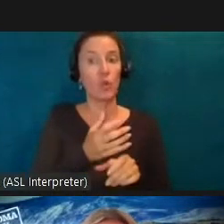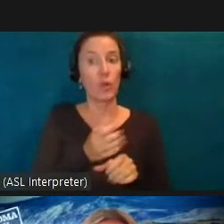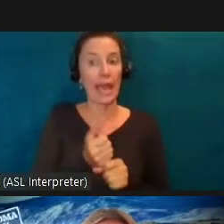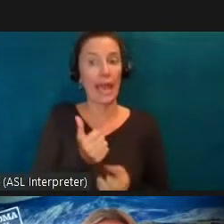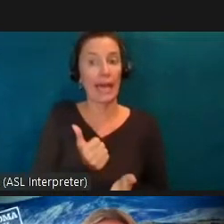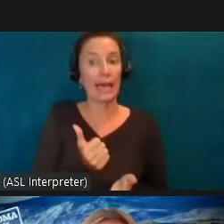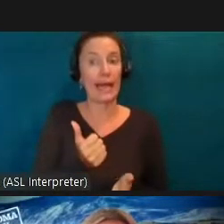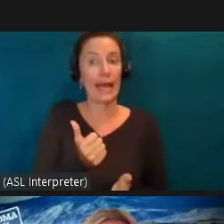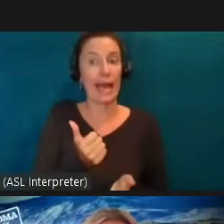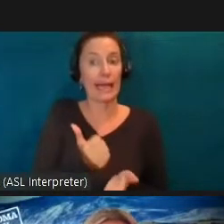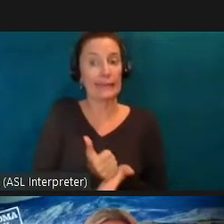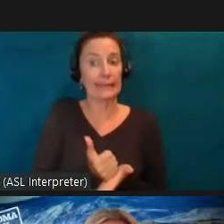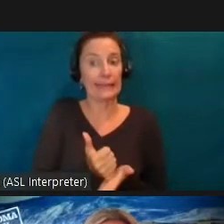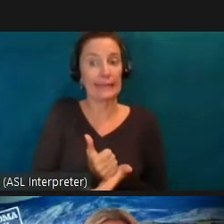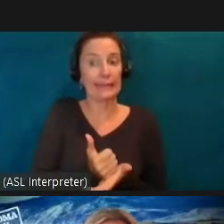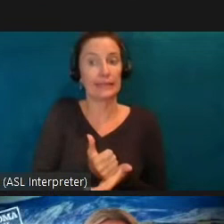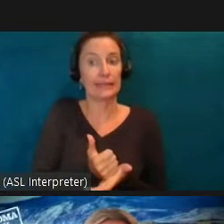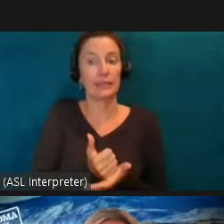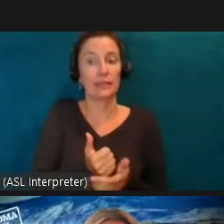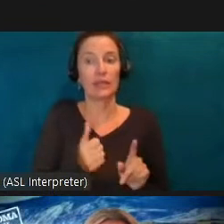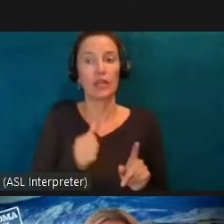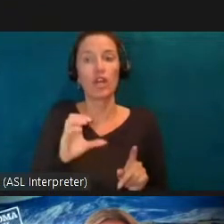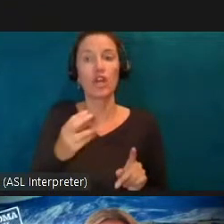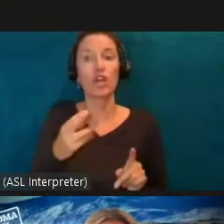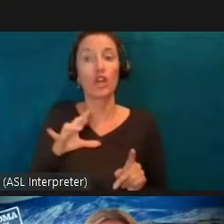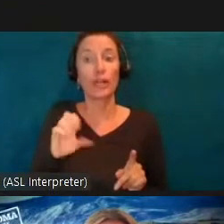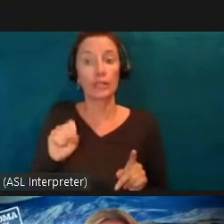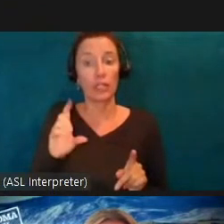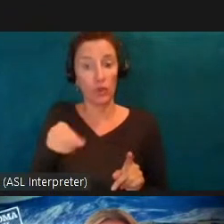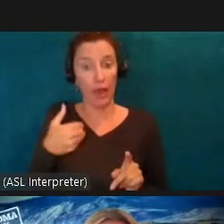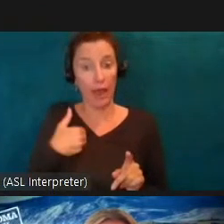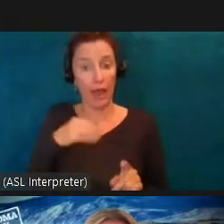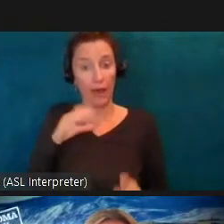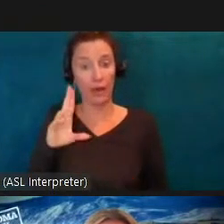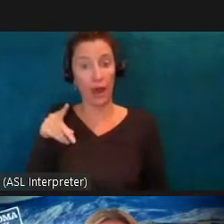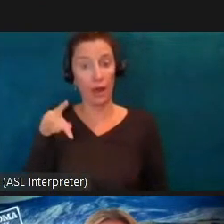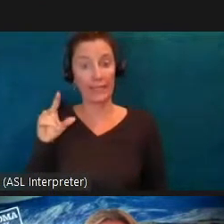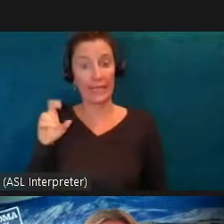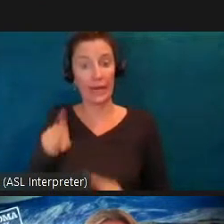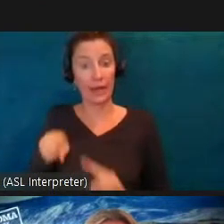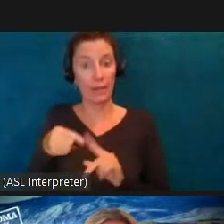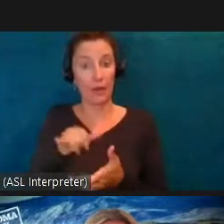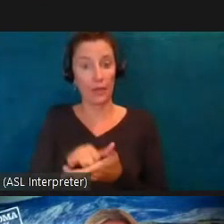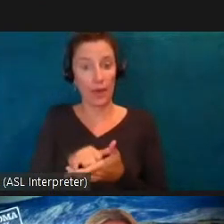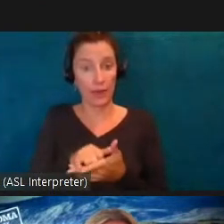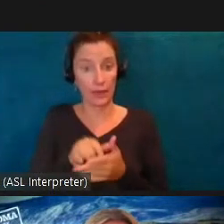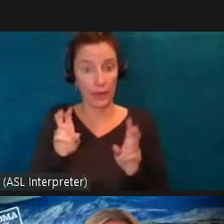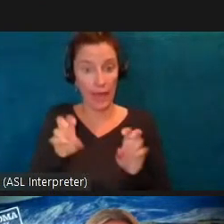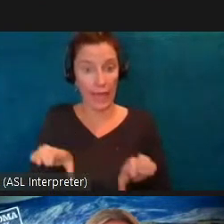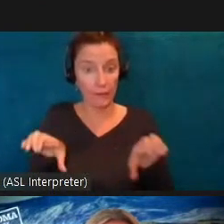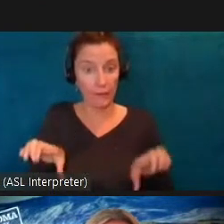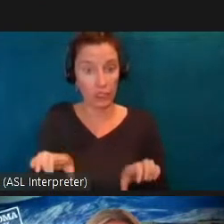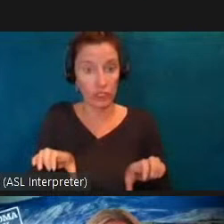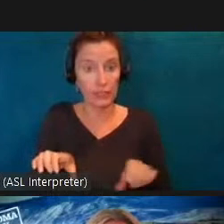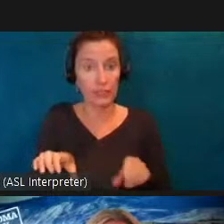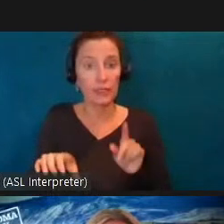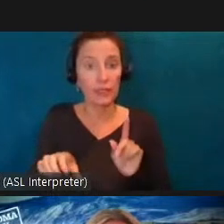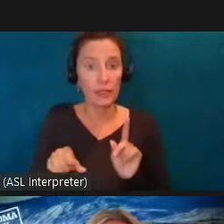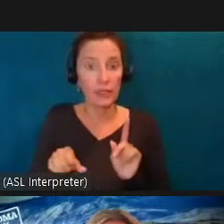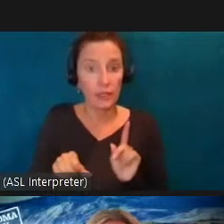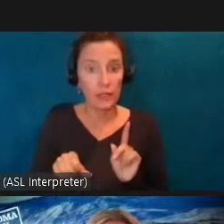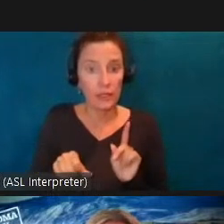maybe I'll go to Chris Godley. Chris, do you have an update on those activations? Absolutely. The county's aggressively